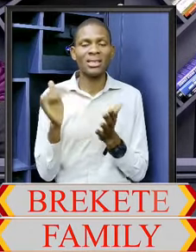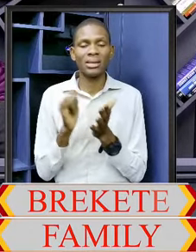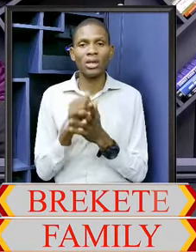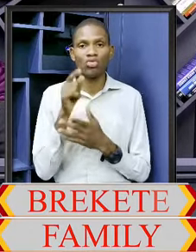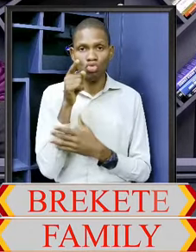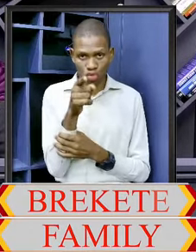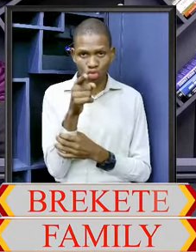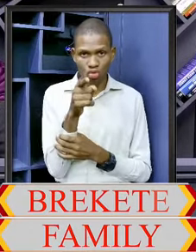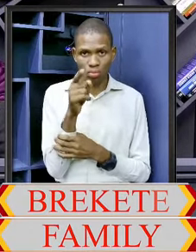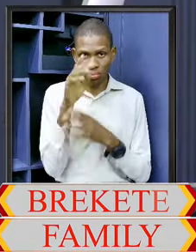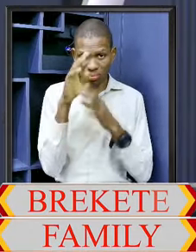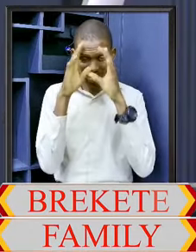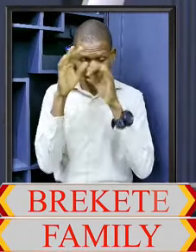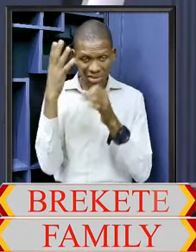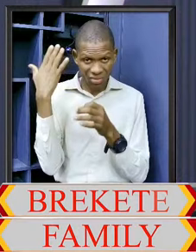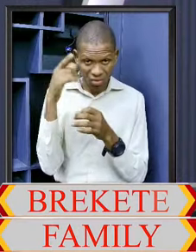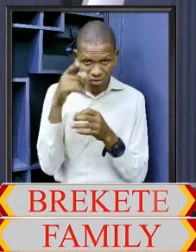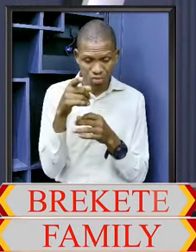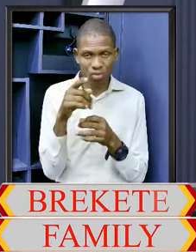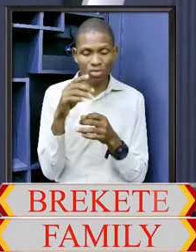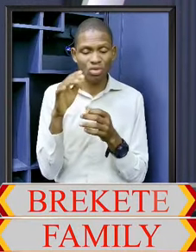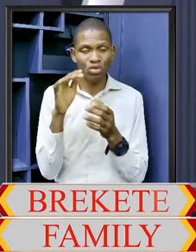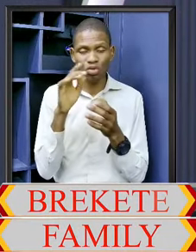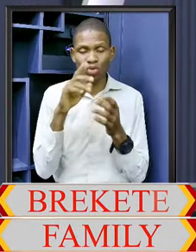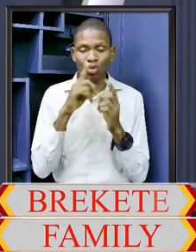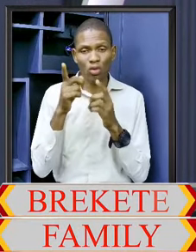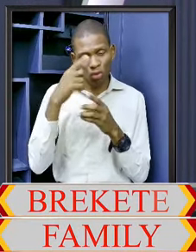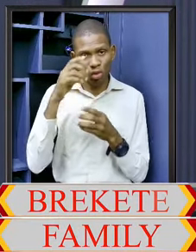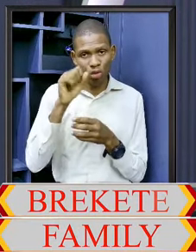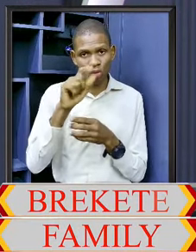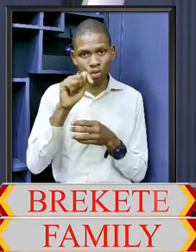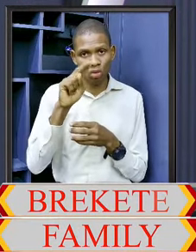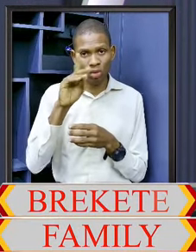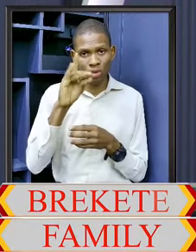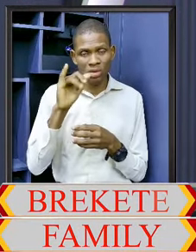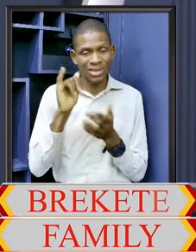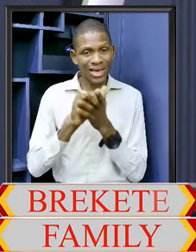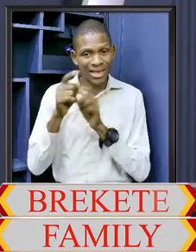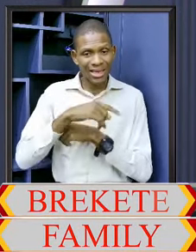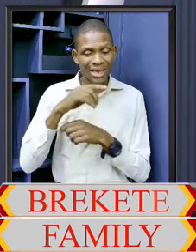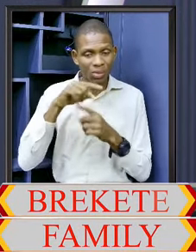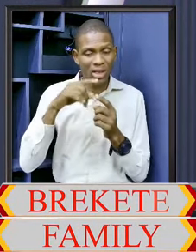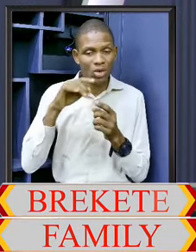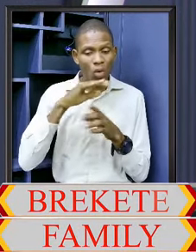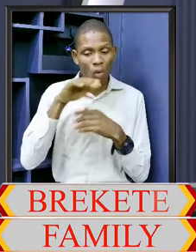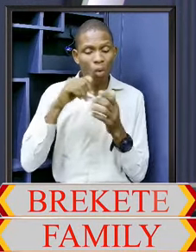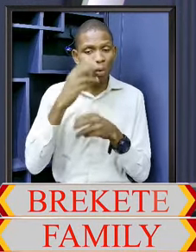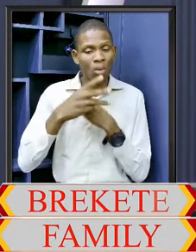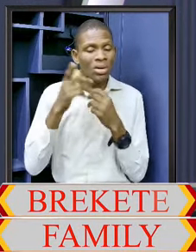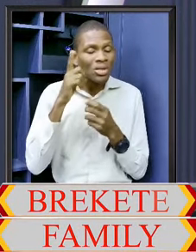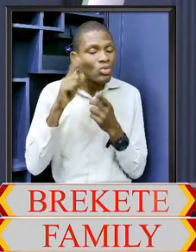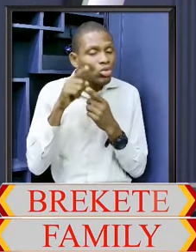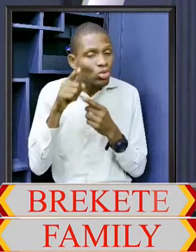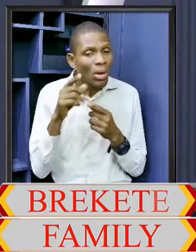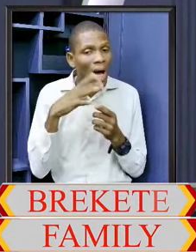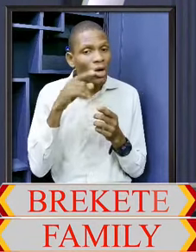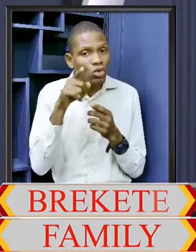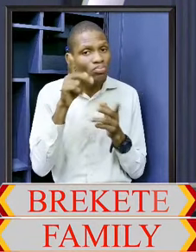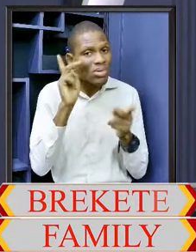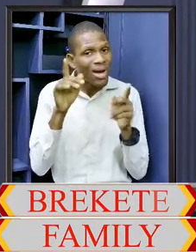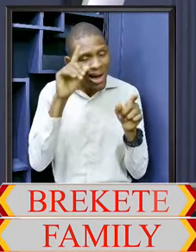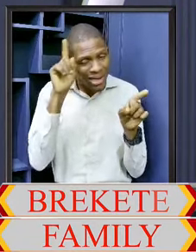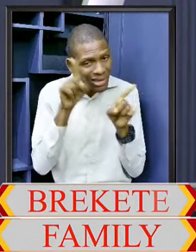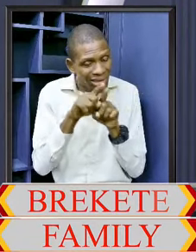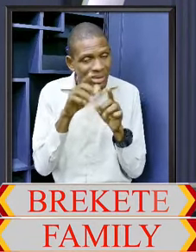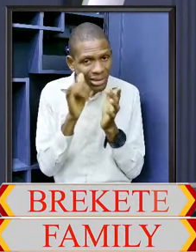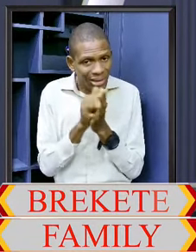you talk for studio that day, where the whole world listen to you. When they ona agree, say you talk,